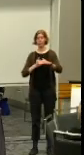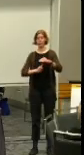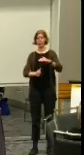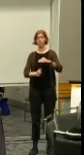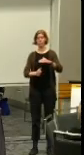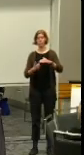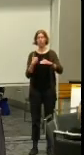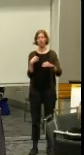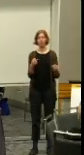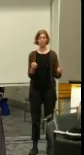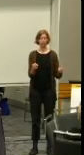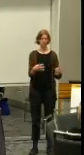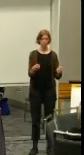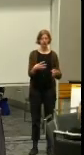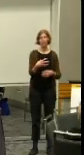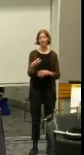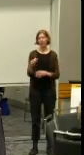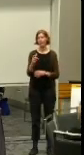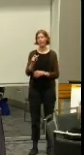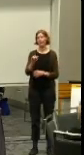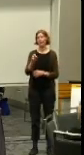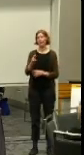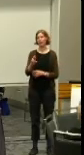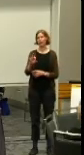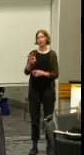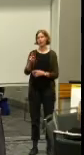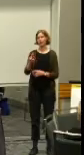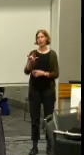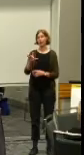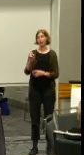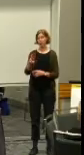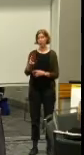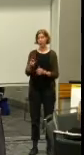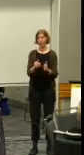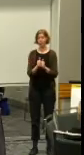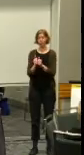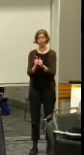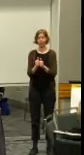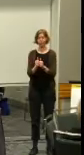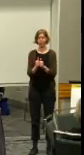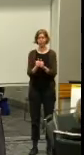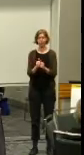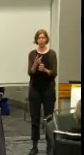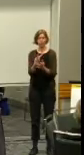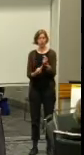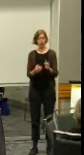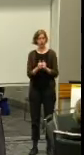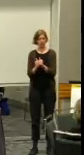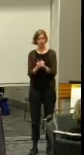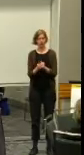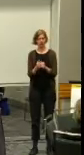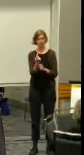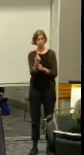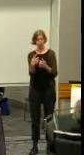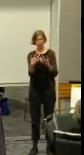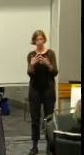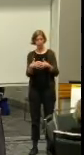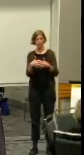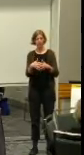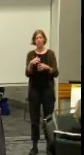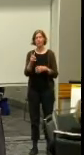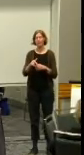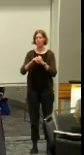combination microwave air fryer. This came from very long conversation in our virtual roundtable about what